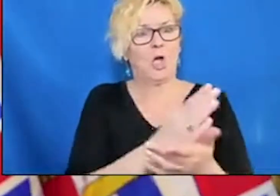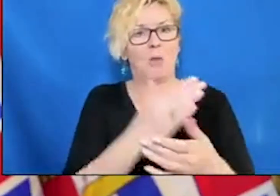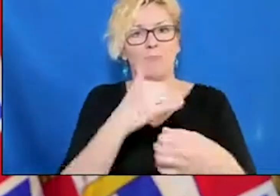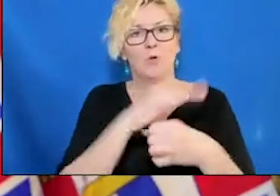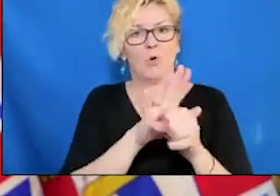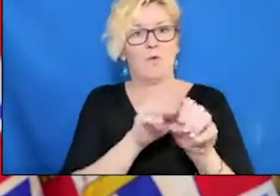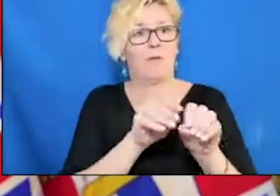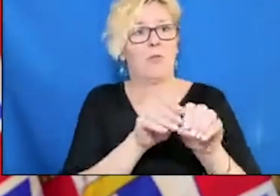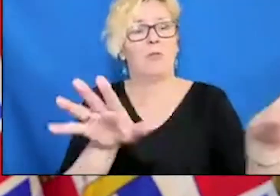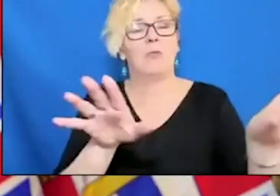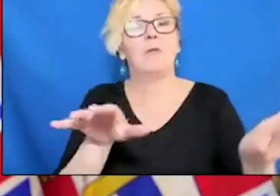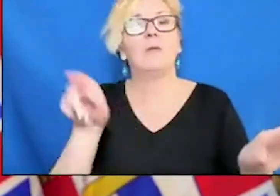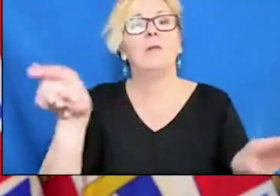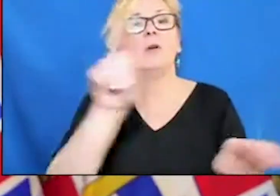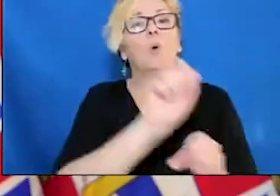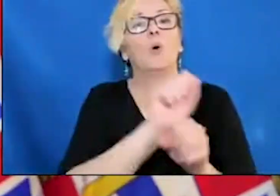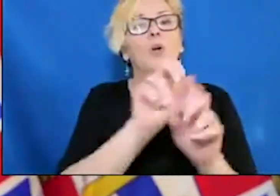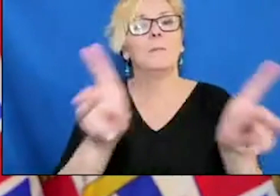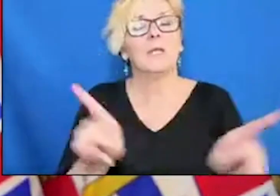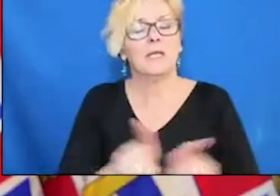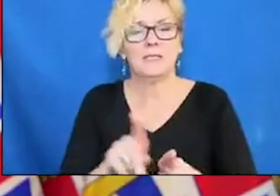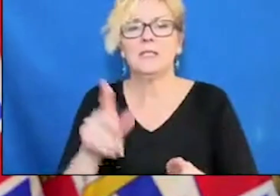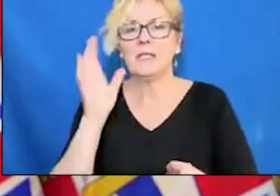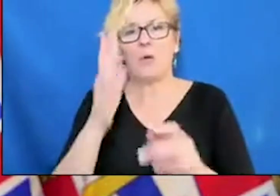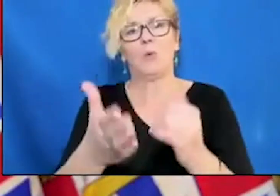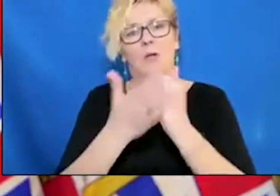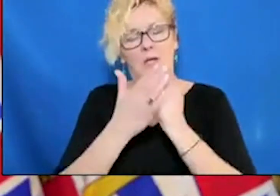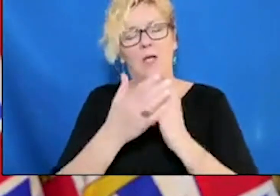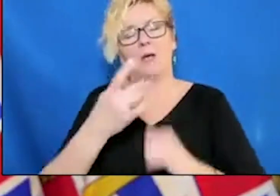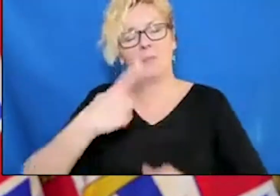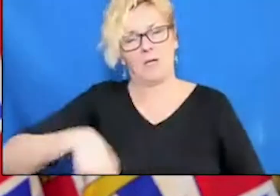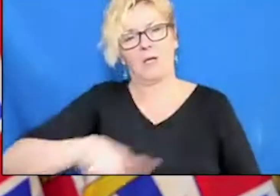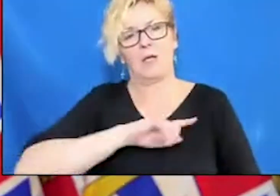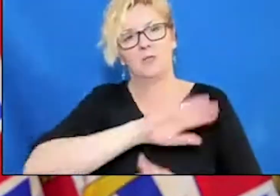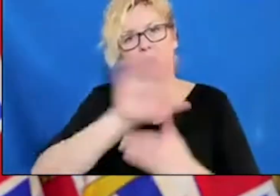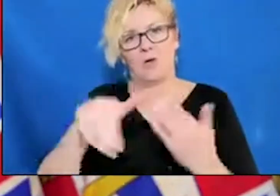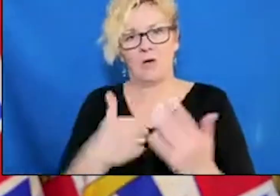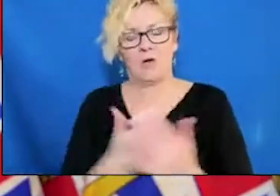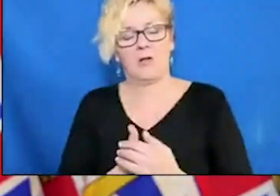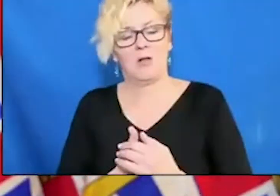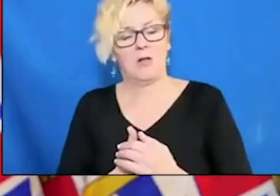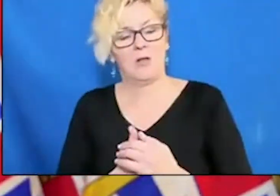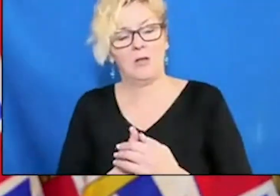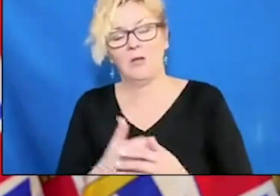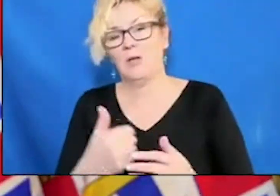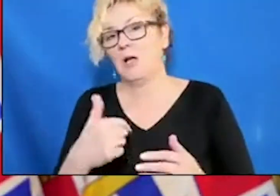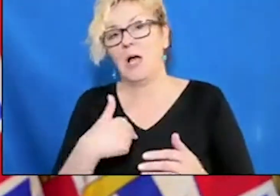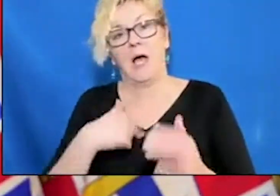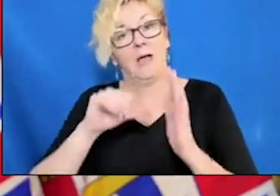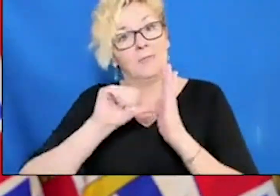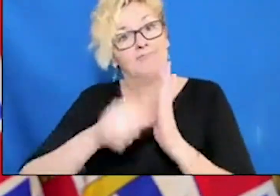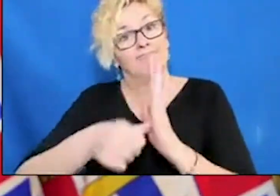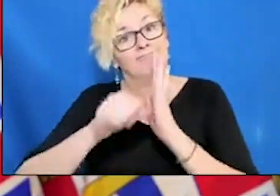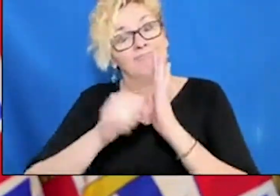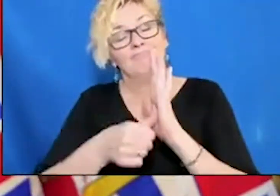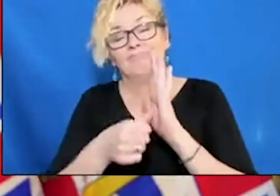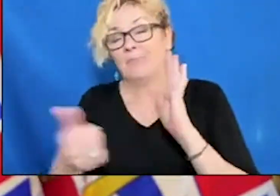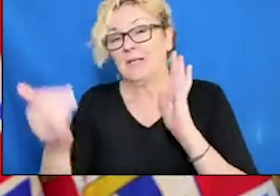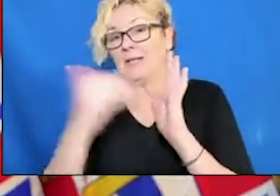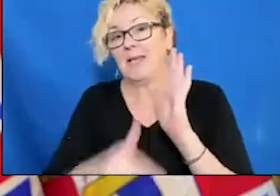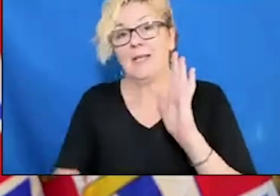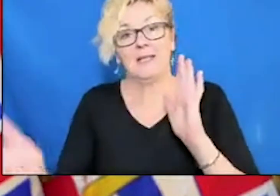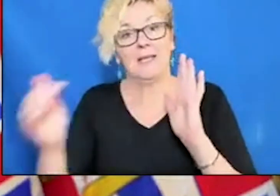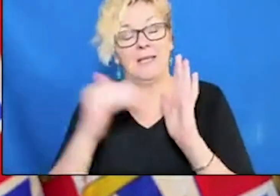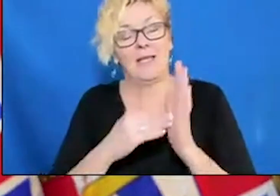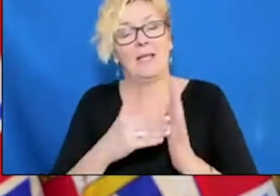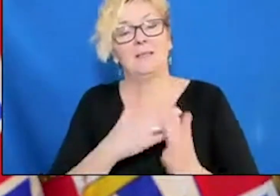going to help us in this next period of time. And then I'm calling on all of us again to go back to our basics. This is not